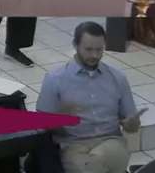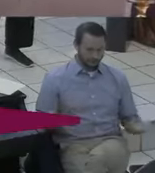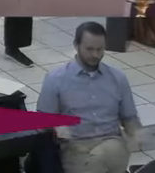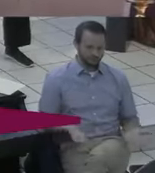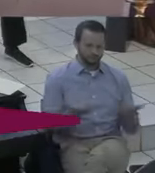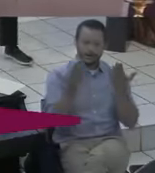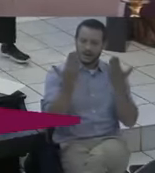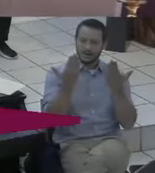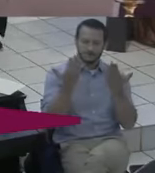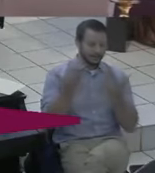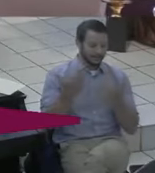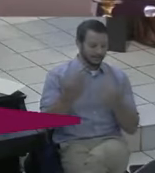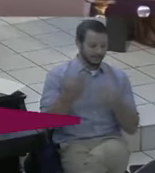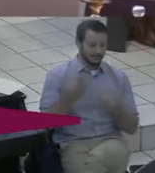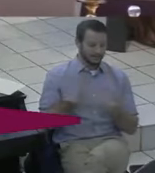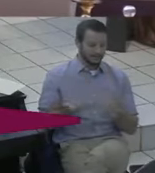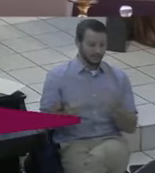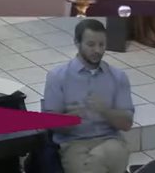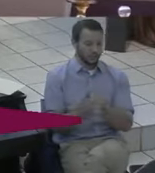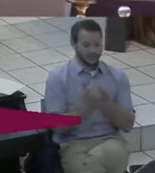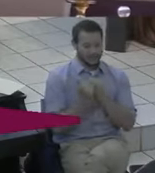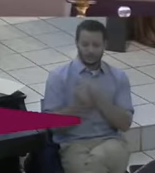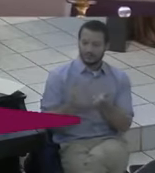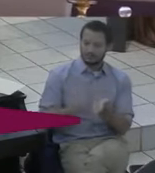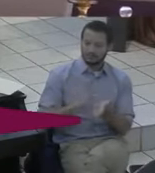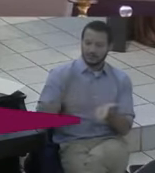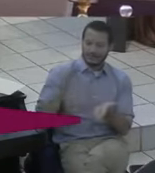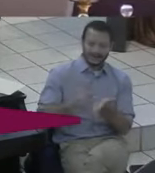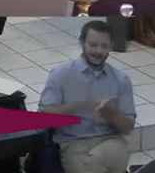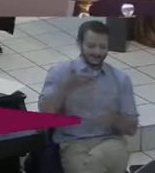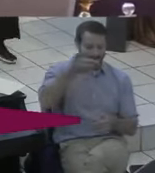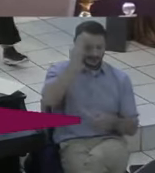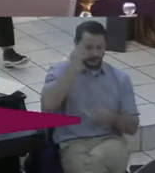Rise up together, praise God's